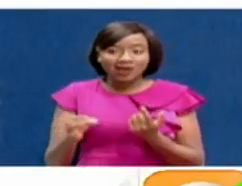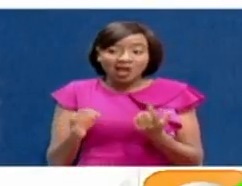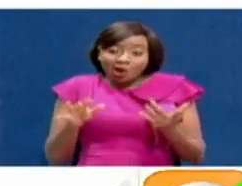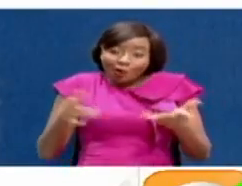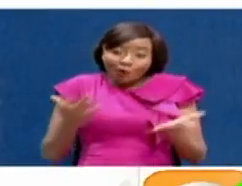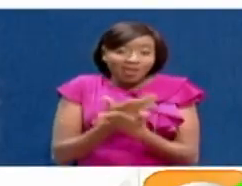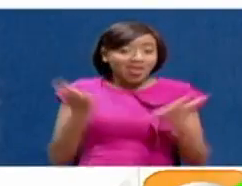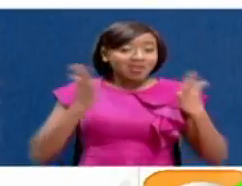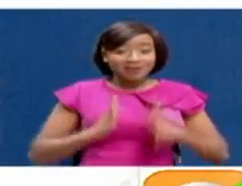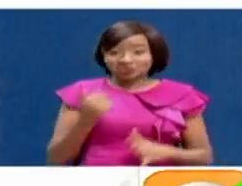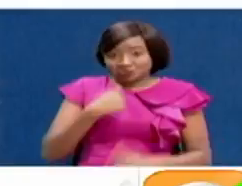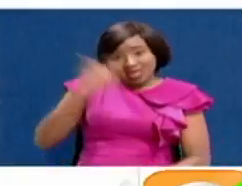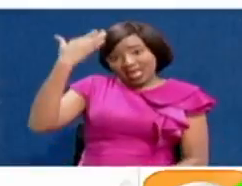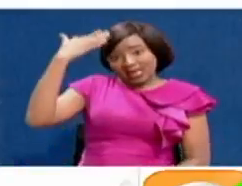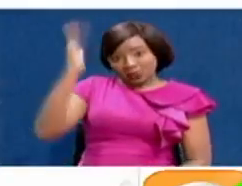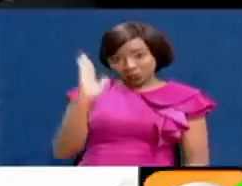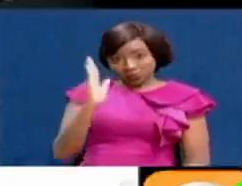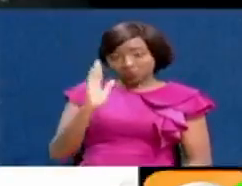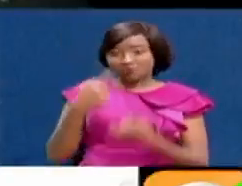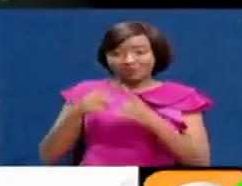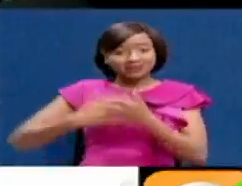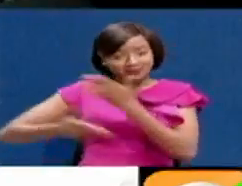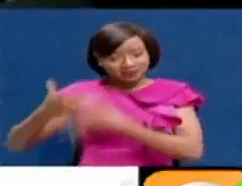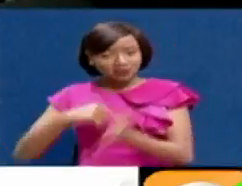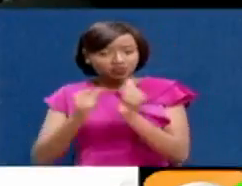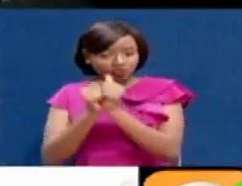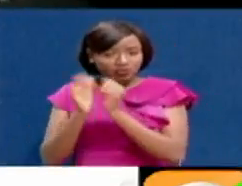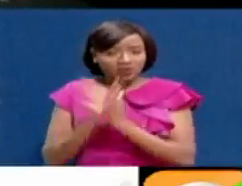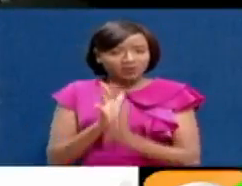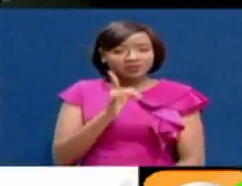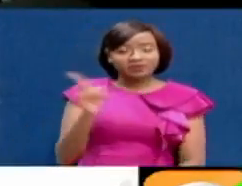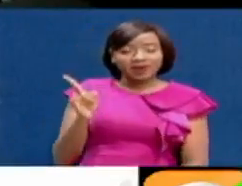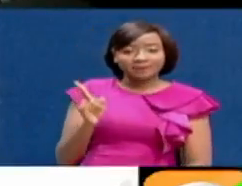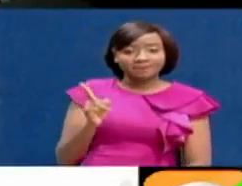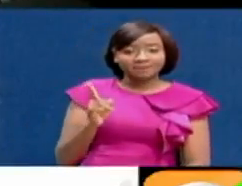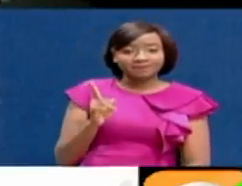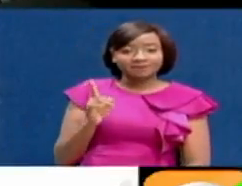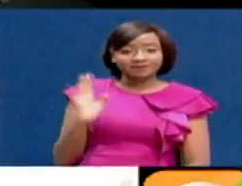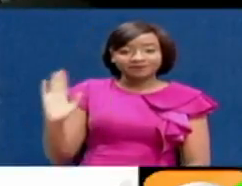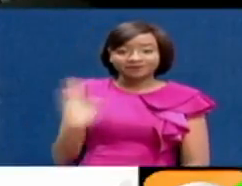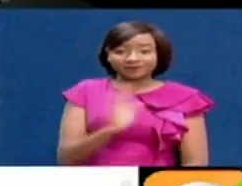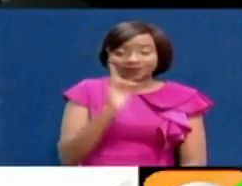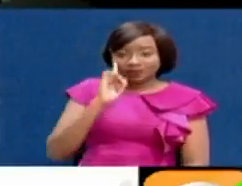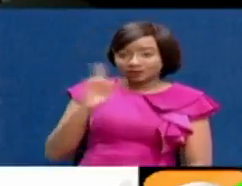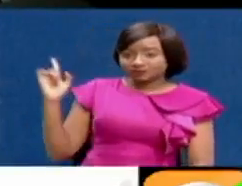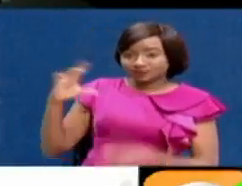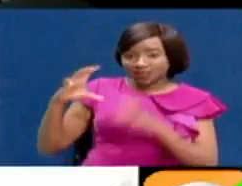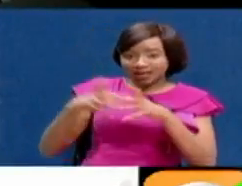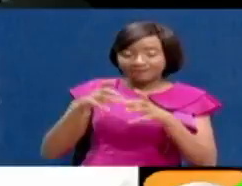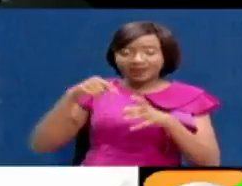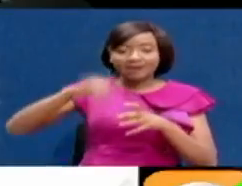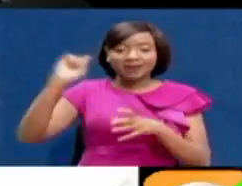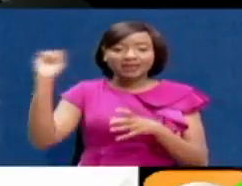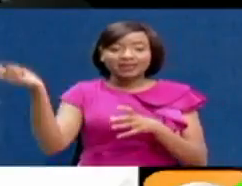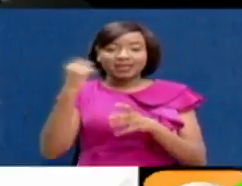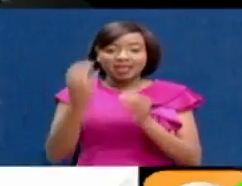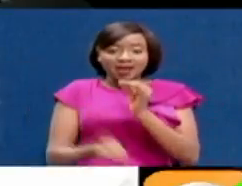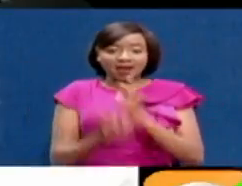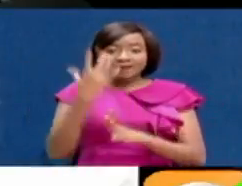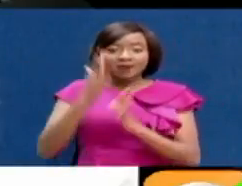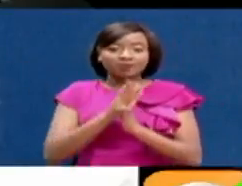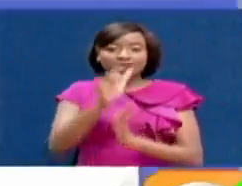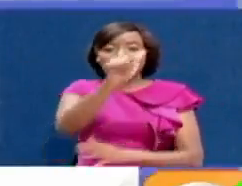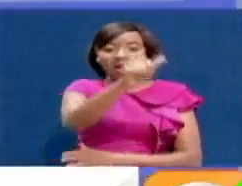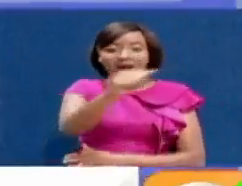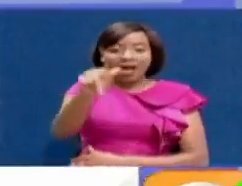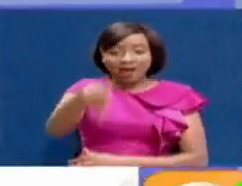close contact with in the last 14 days? In the system that is Uganda data. Oaknet, an ICT solutions company in Kenya, says it has come up with a